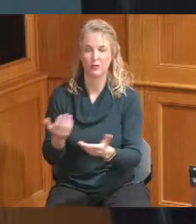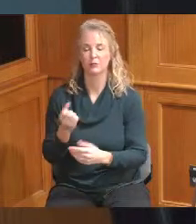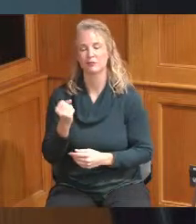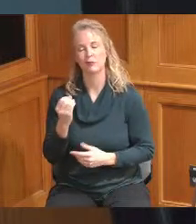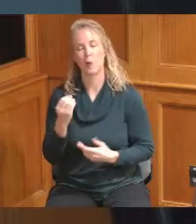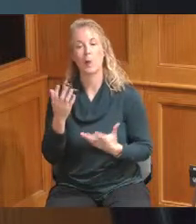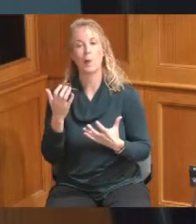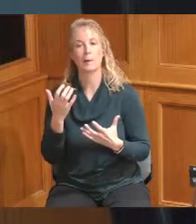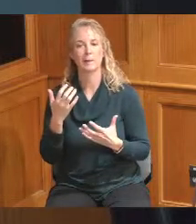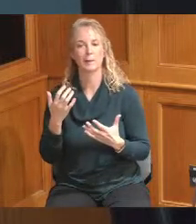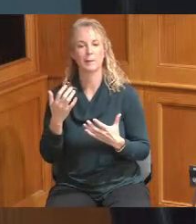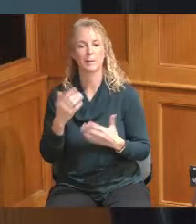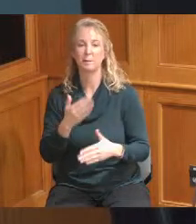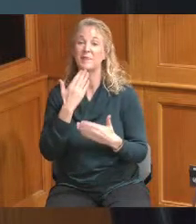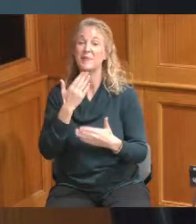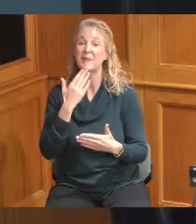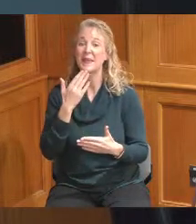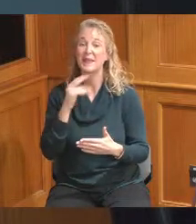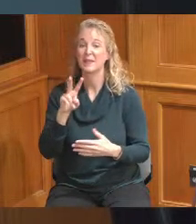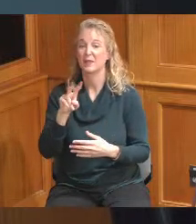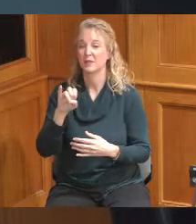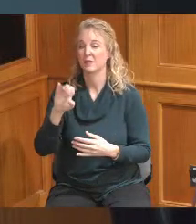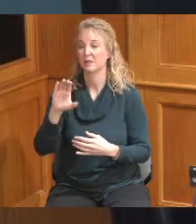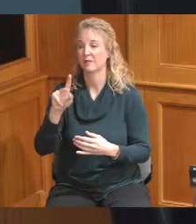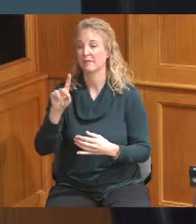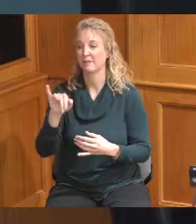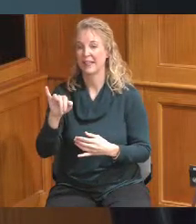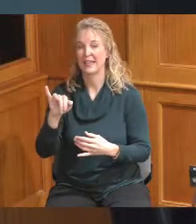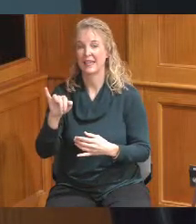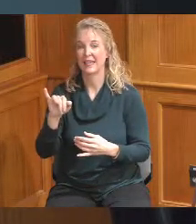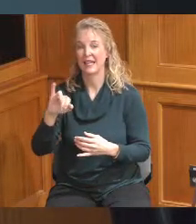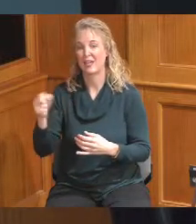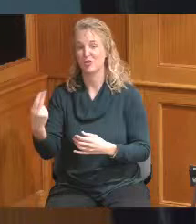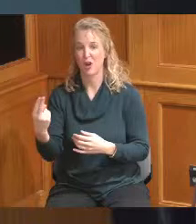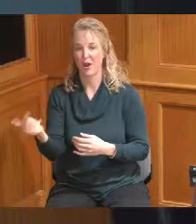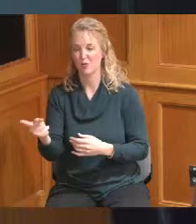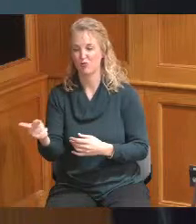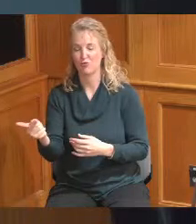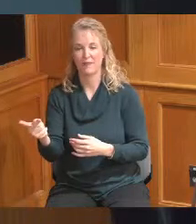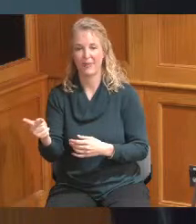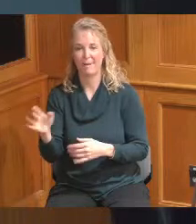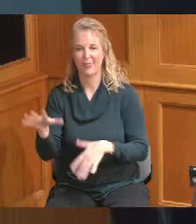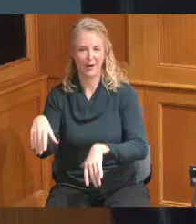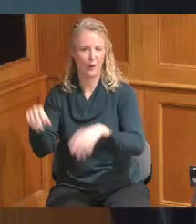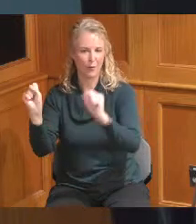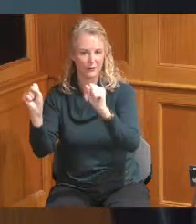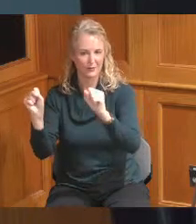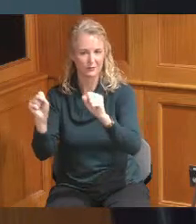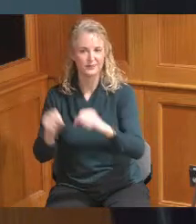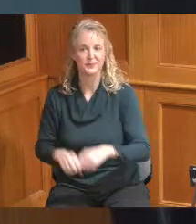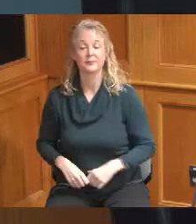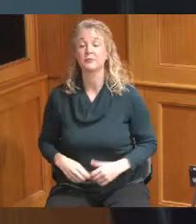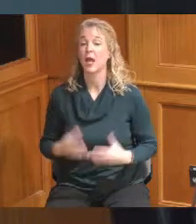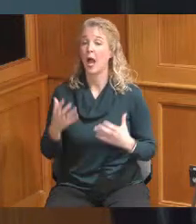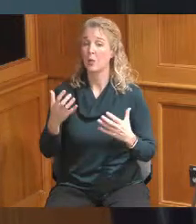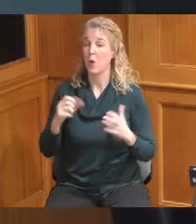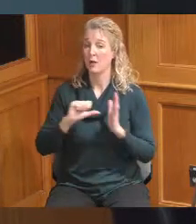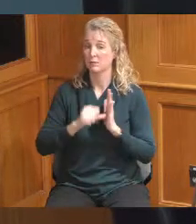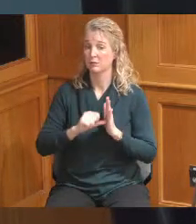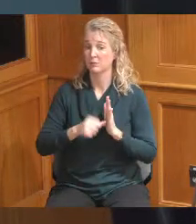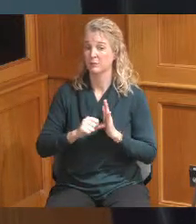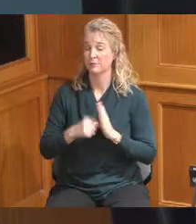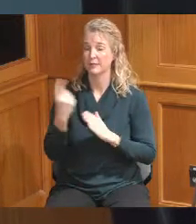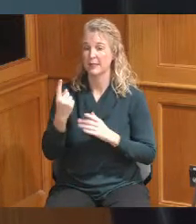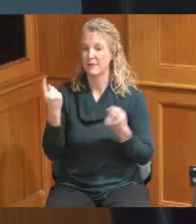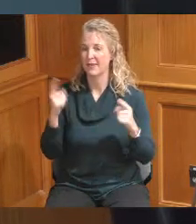on in their community. So I was thanks to Vicki Earhart in particular out there, and Josh Girth, who attended the meeting. I wanted to highlight something